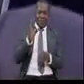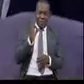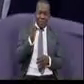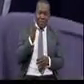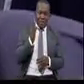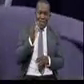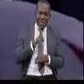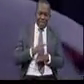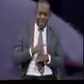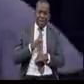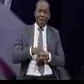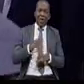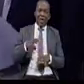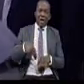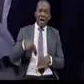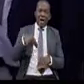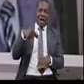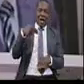on